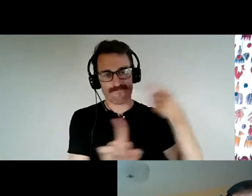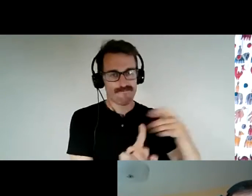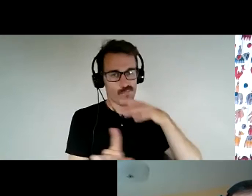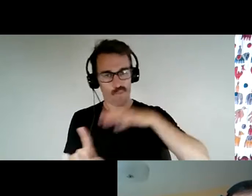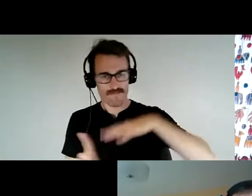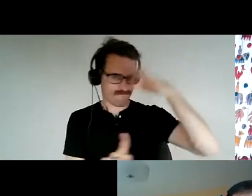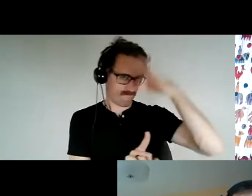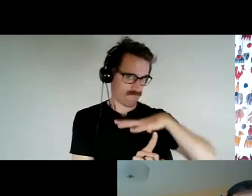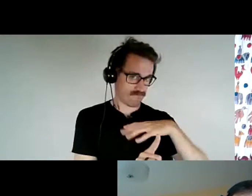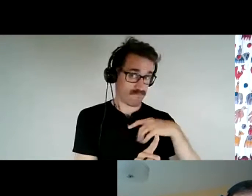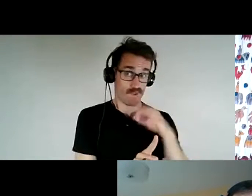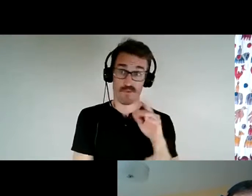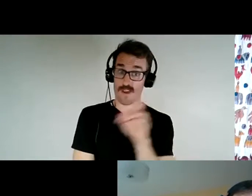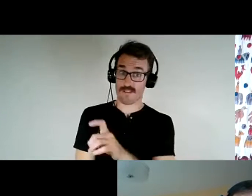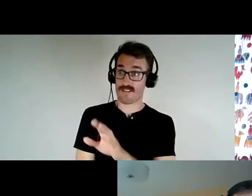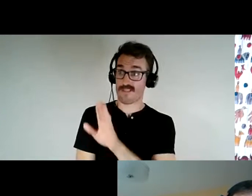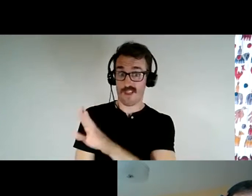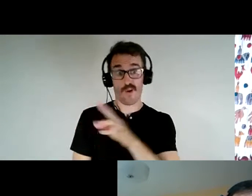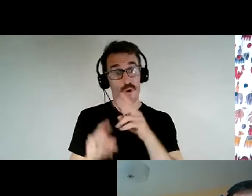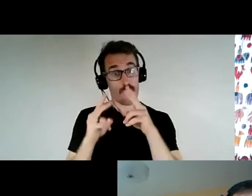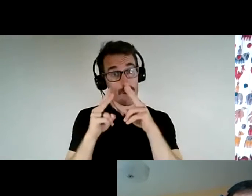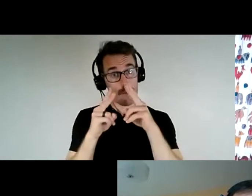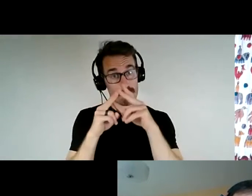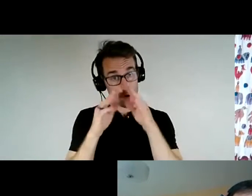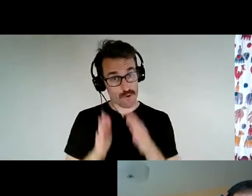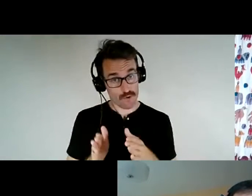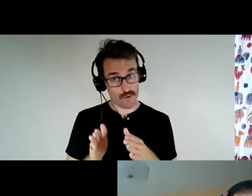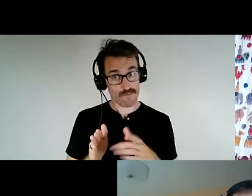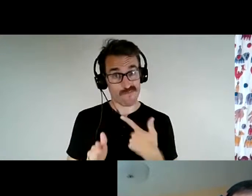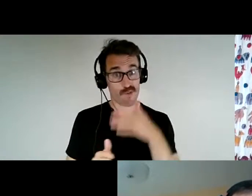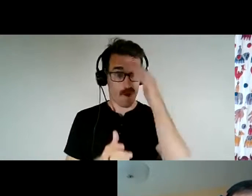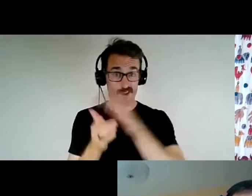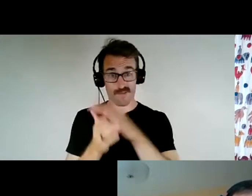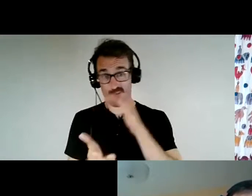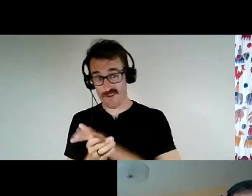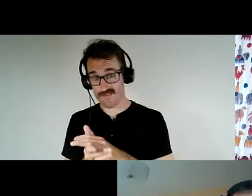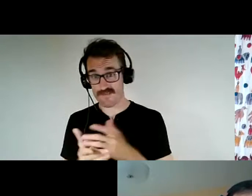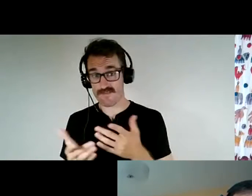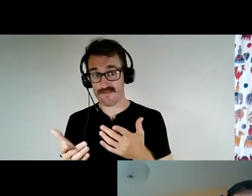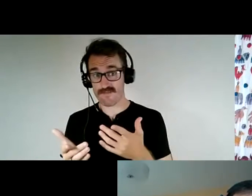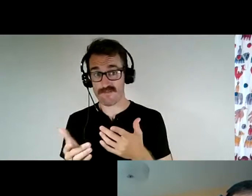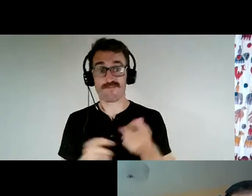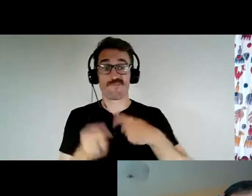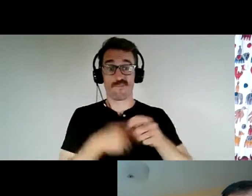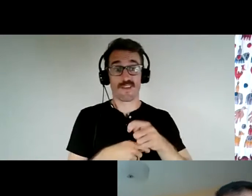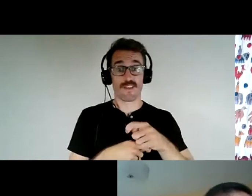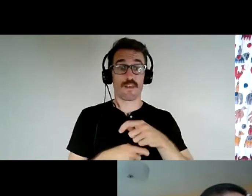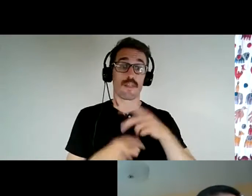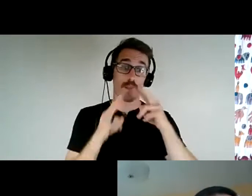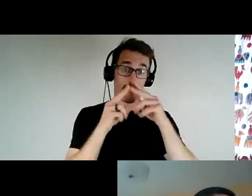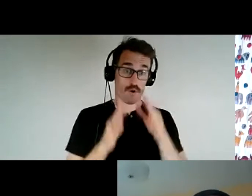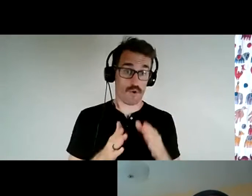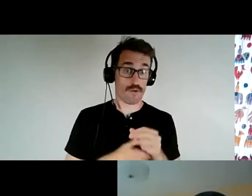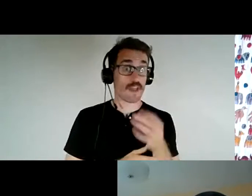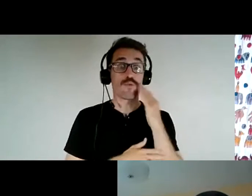if you're asking a person about their partner as opposed to their husband or wife, That might be a good start. Unless you know